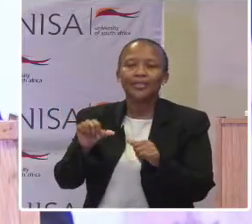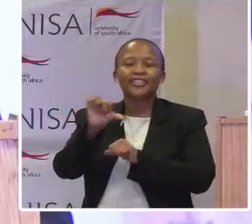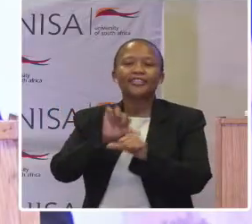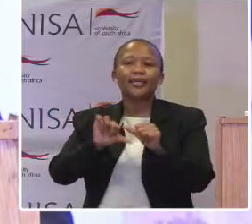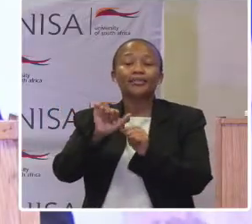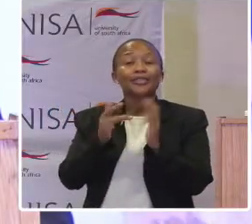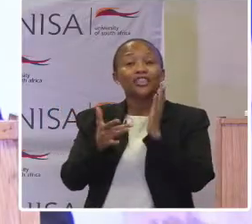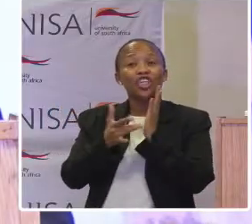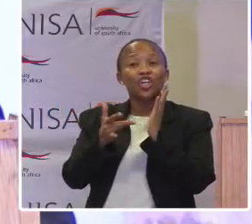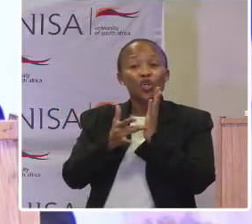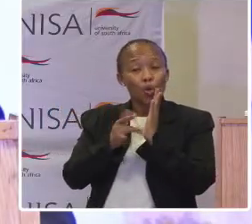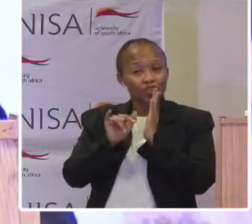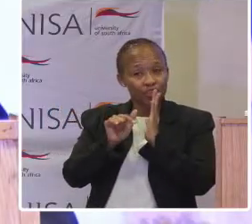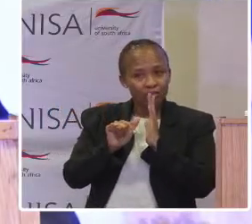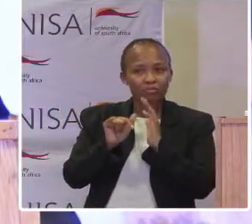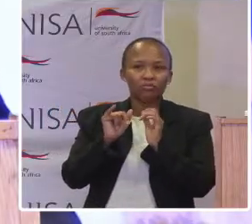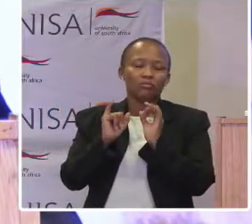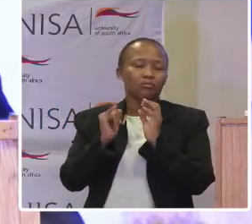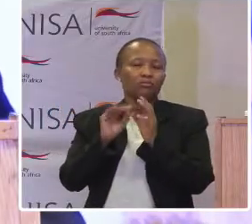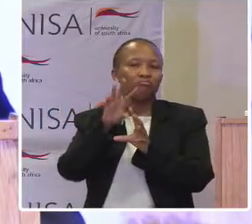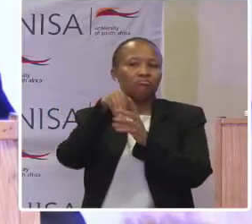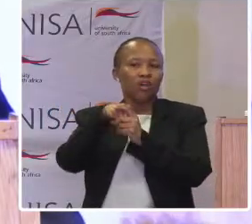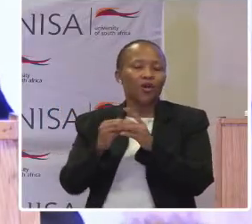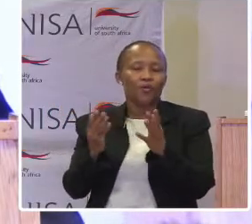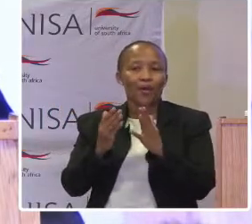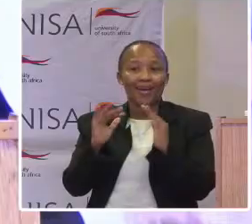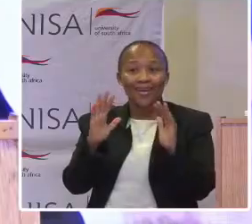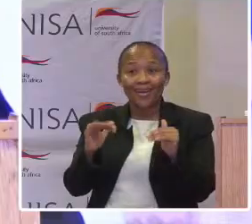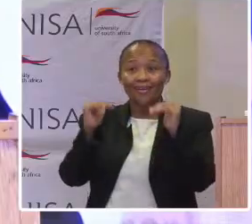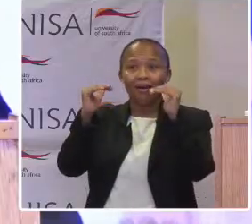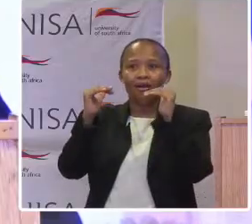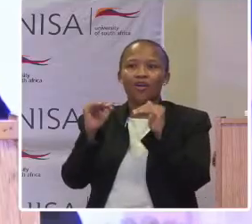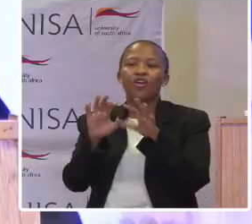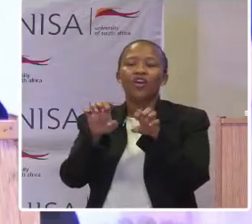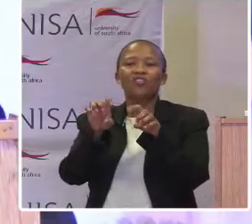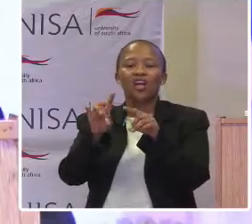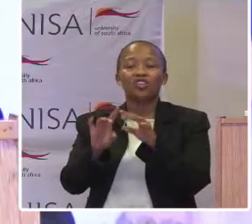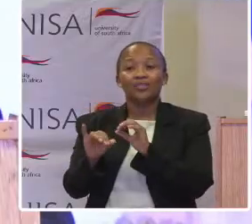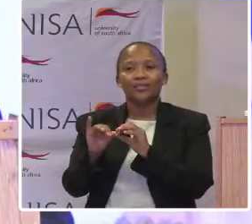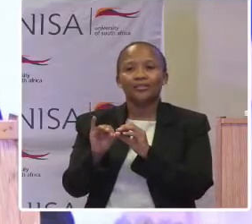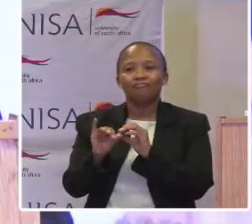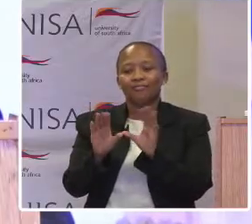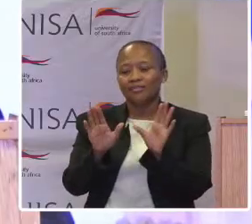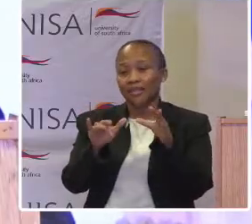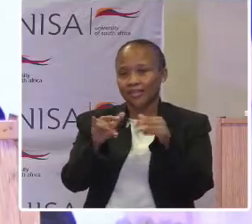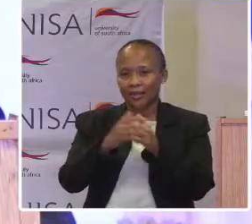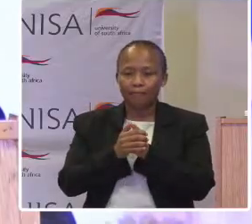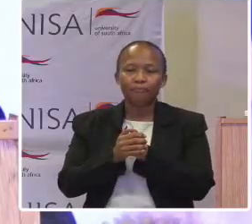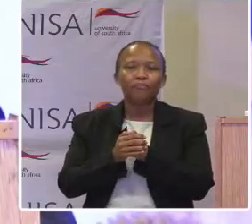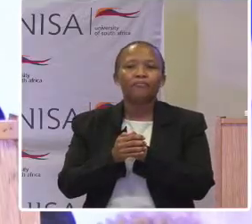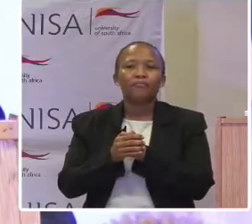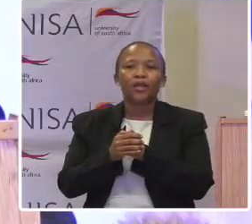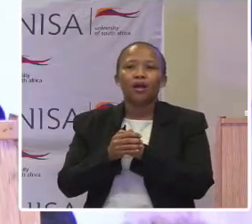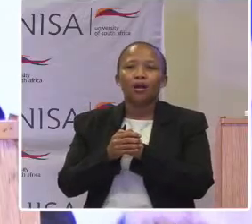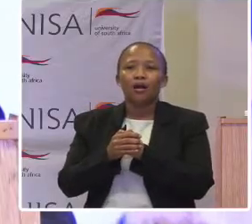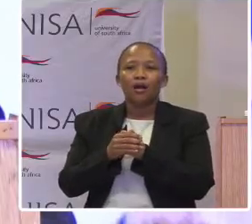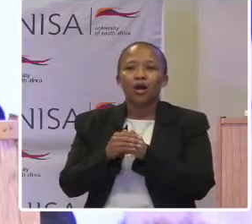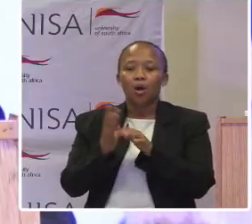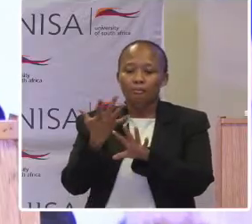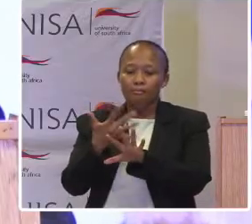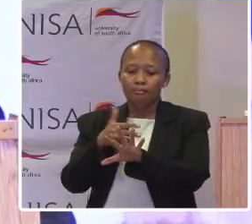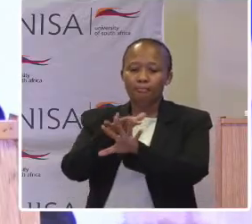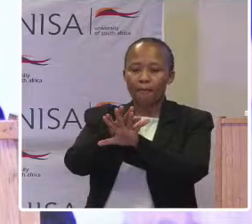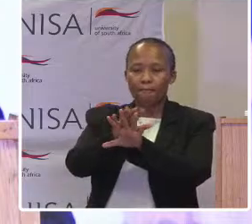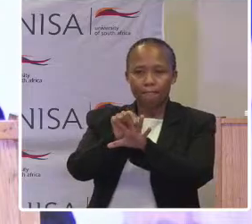research institutions and the higher education sector. To promote the creation and implementation of a